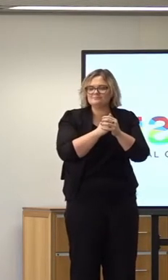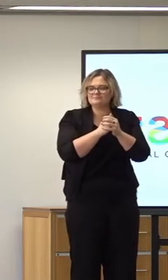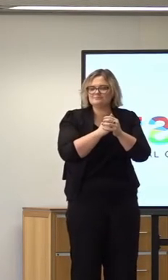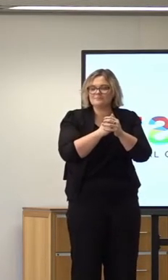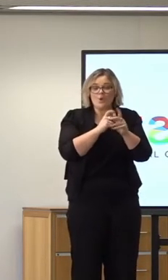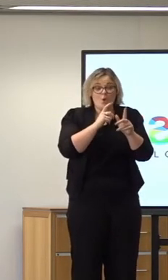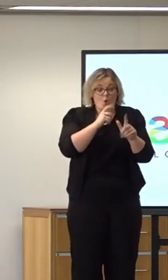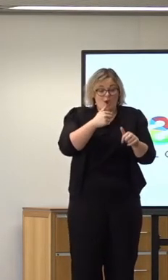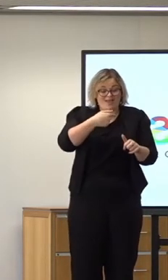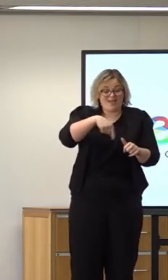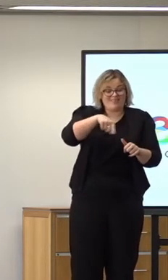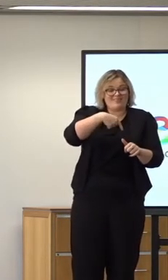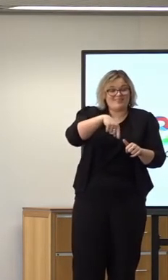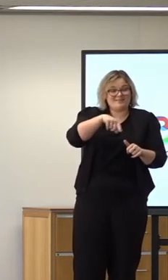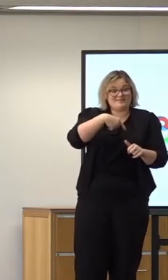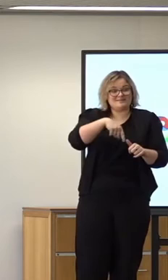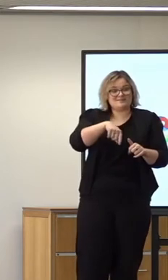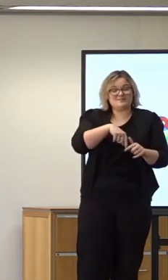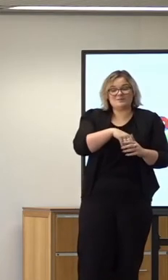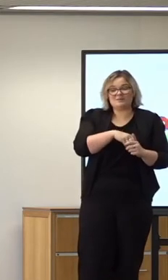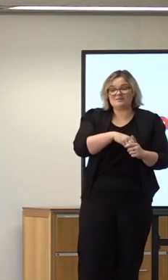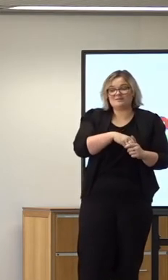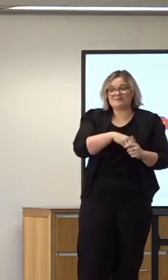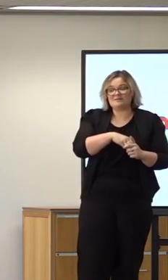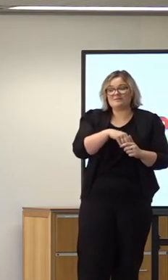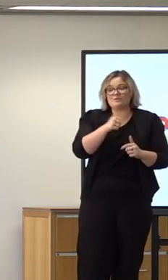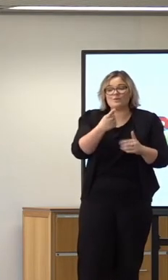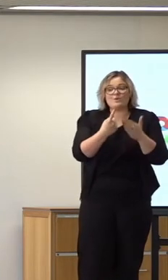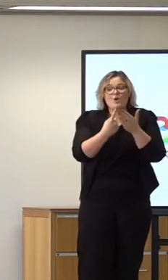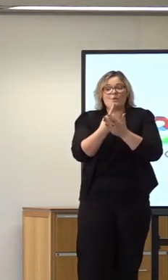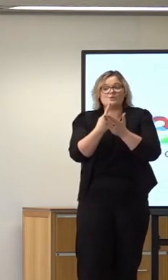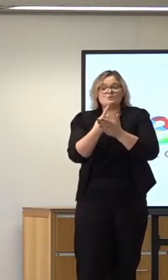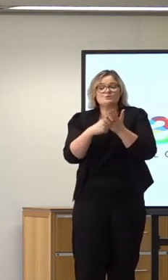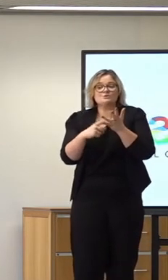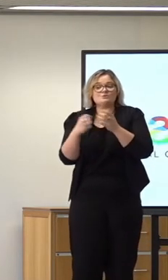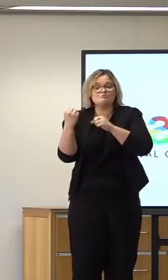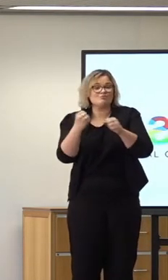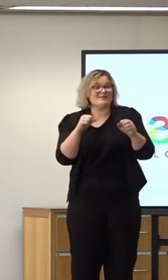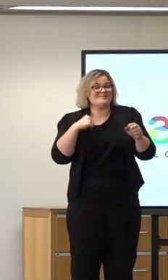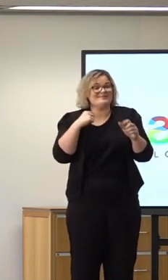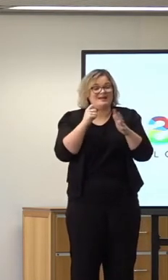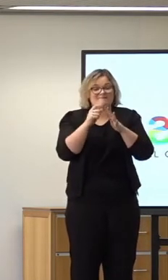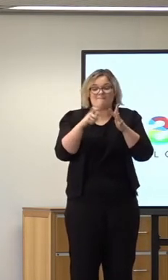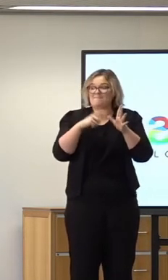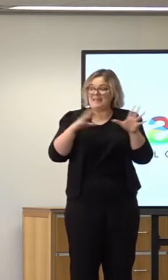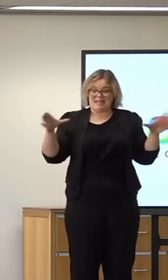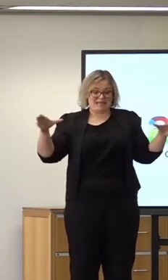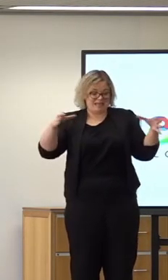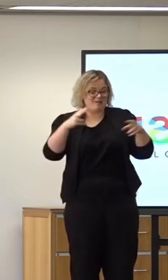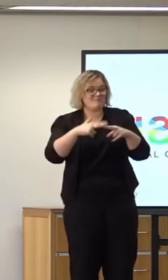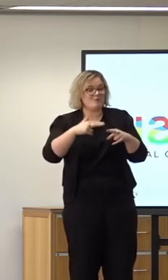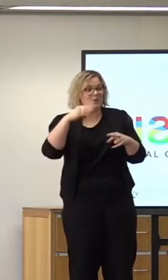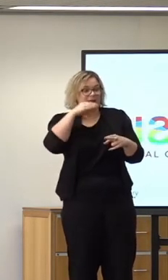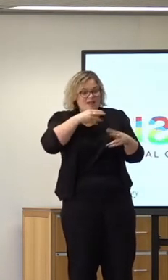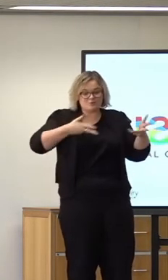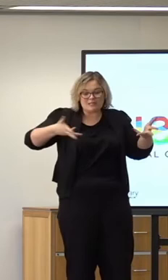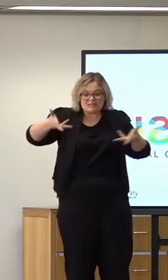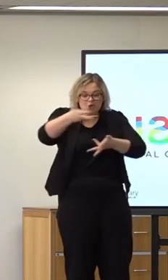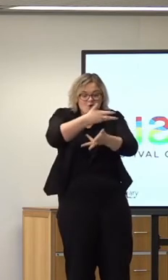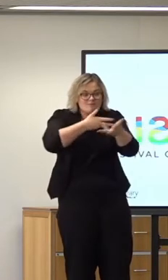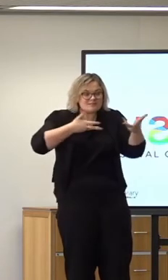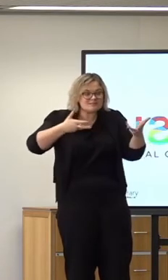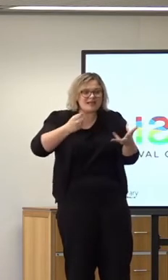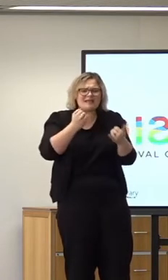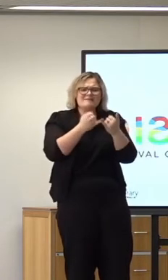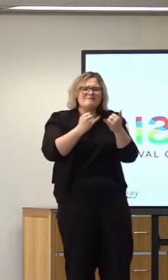earlier this week, I used this session as a opportunity to bring the staff at PICA together over lunch and have a conversation, and we had a